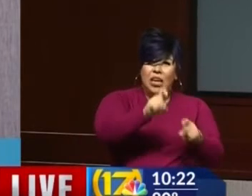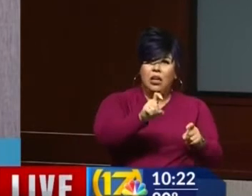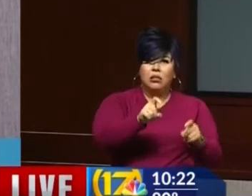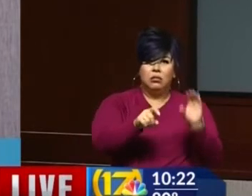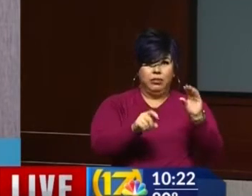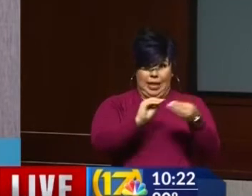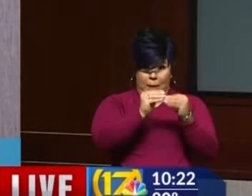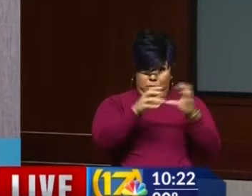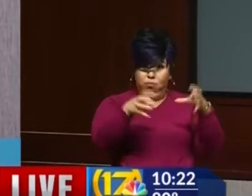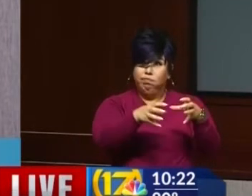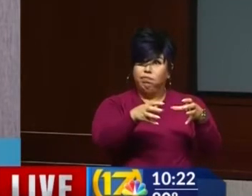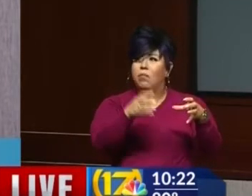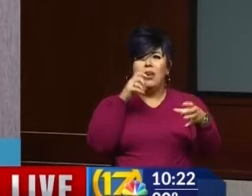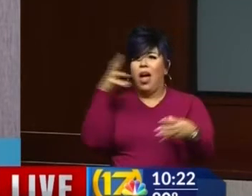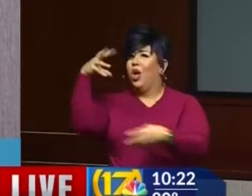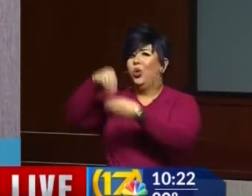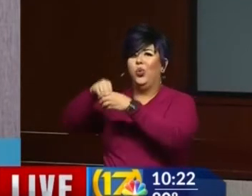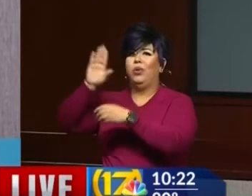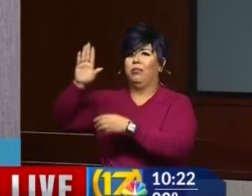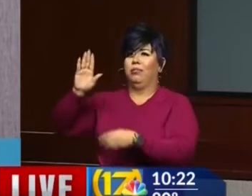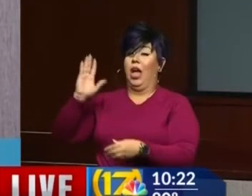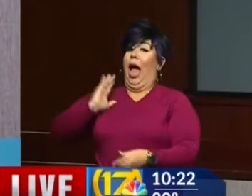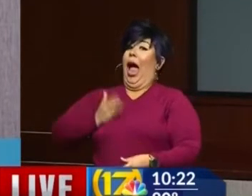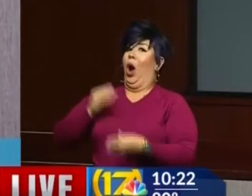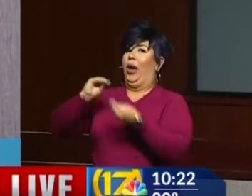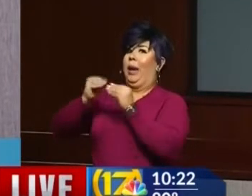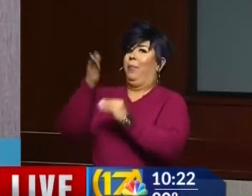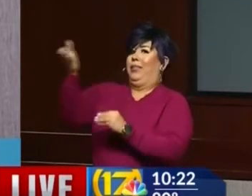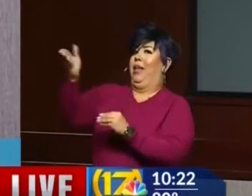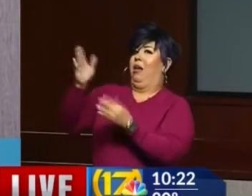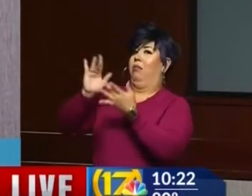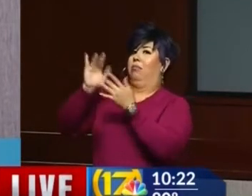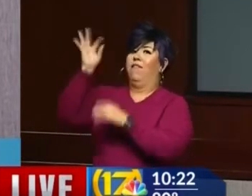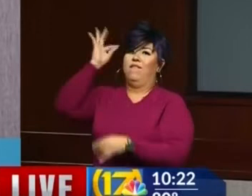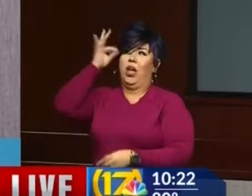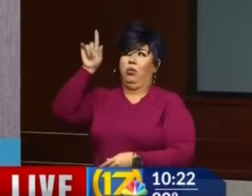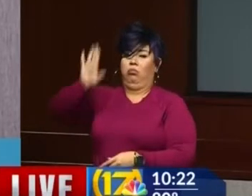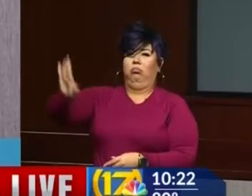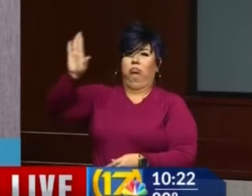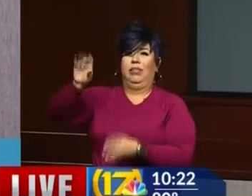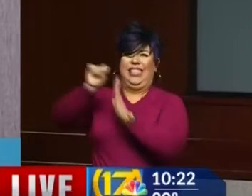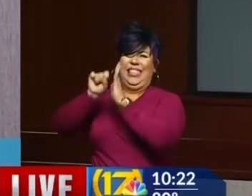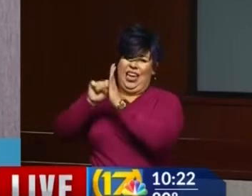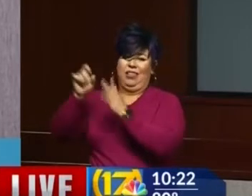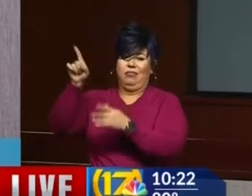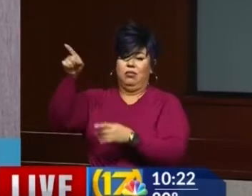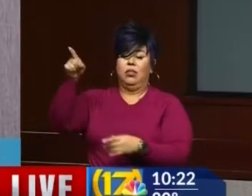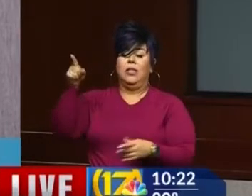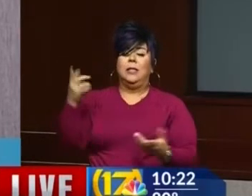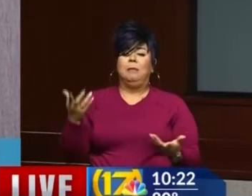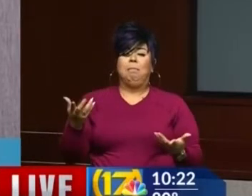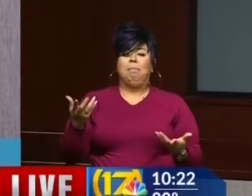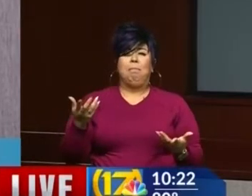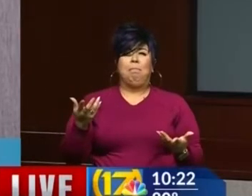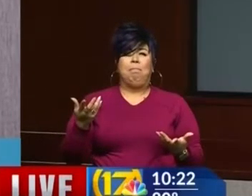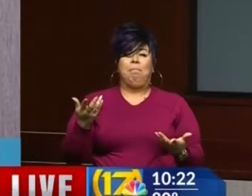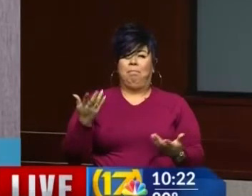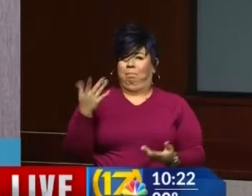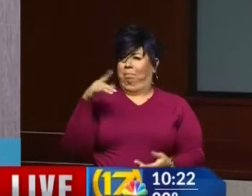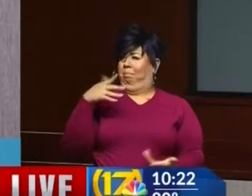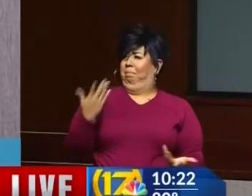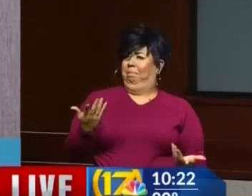being included that were done by our federal partners is